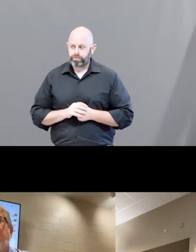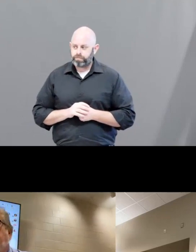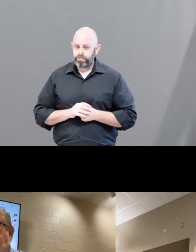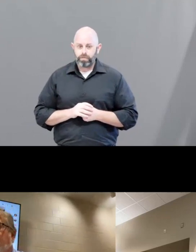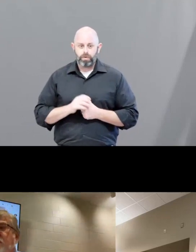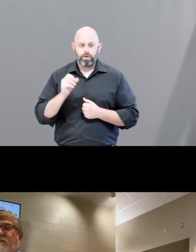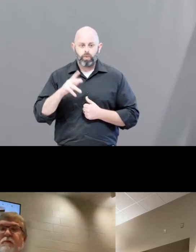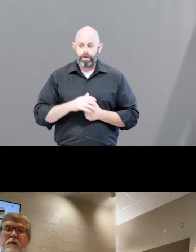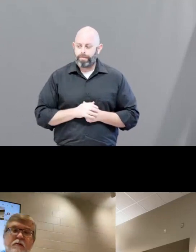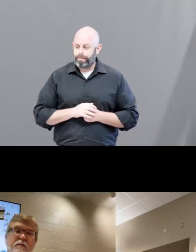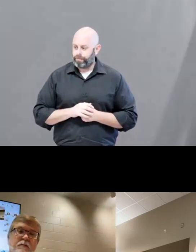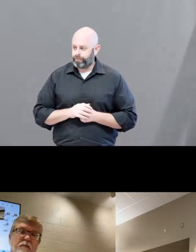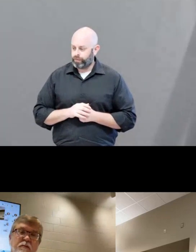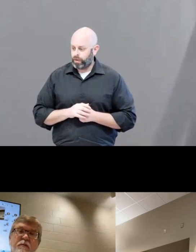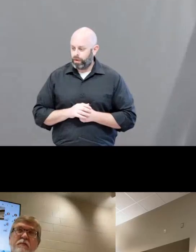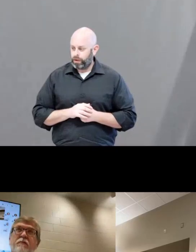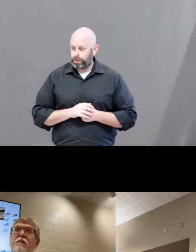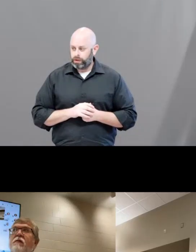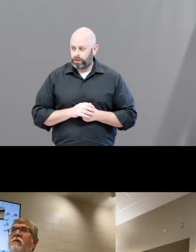Okay.